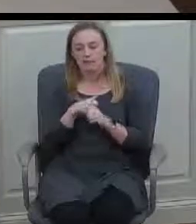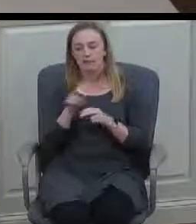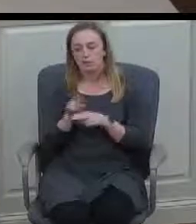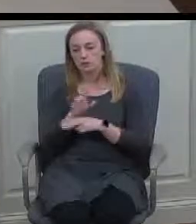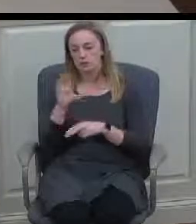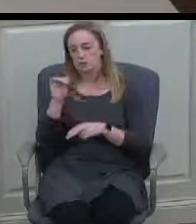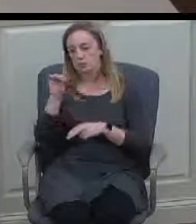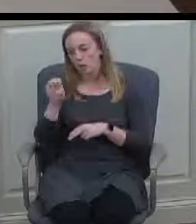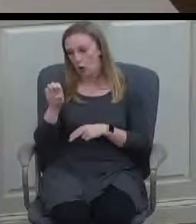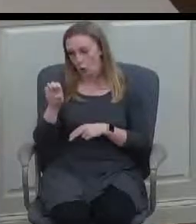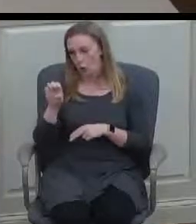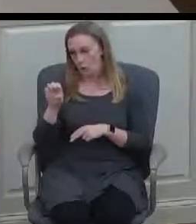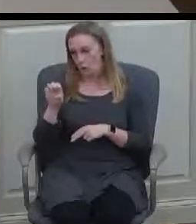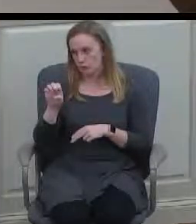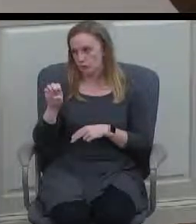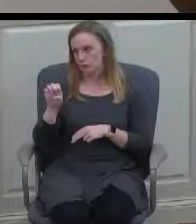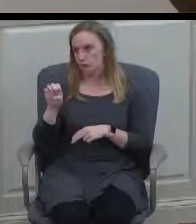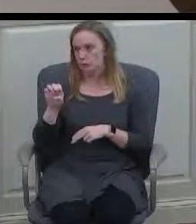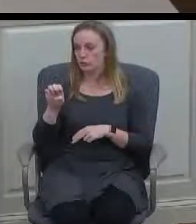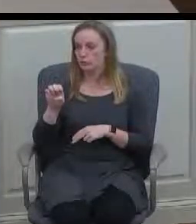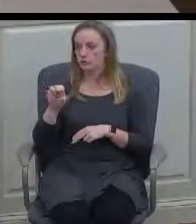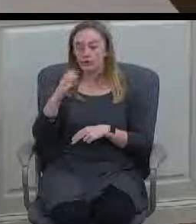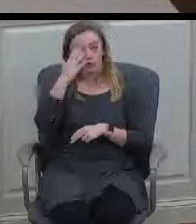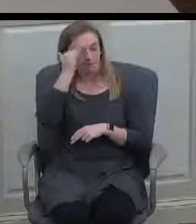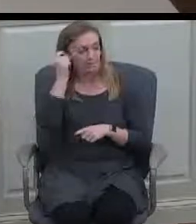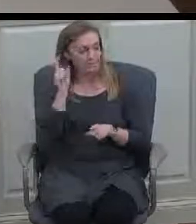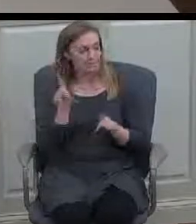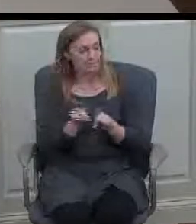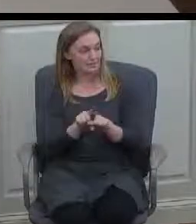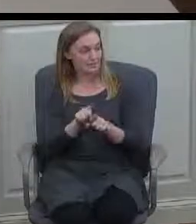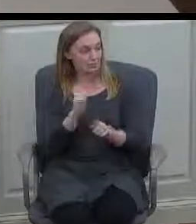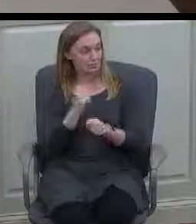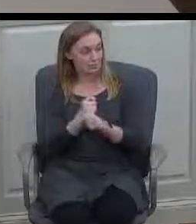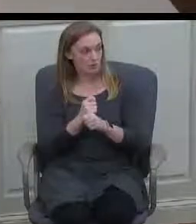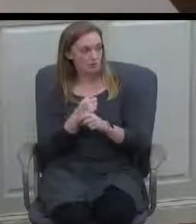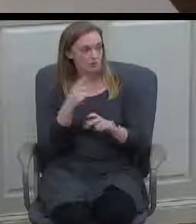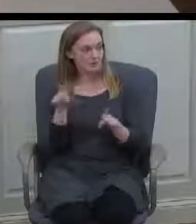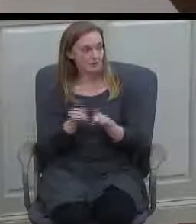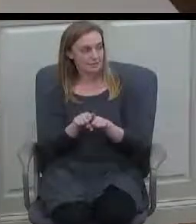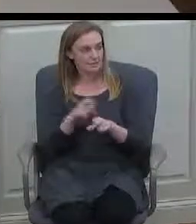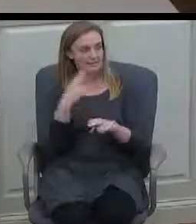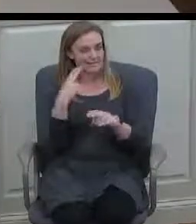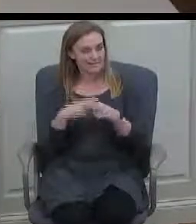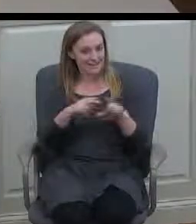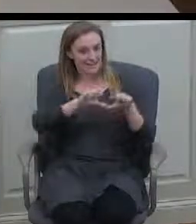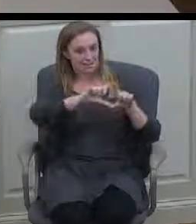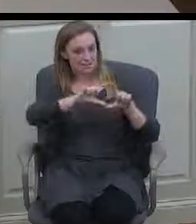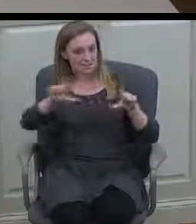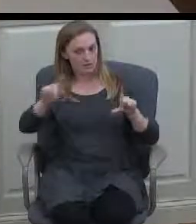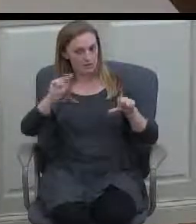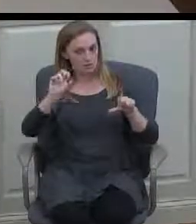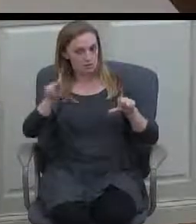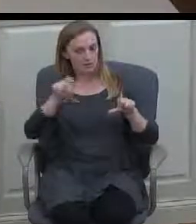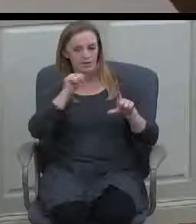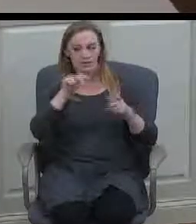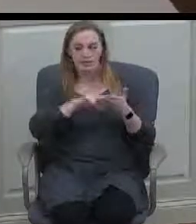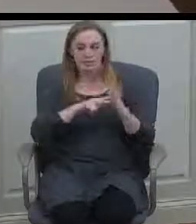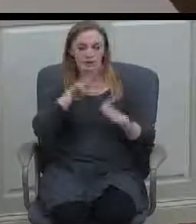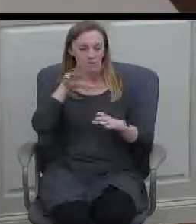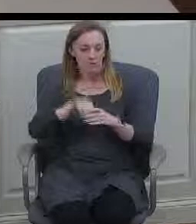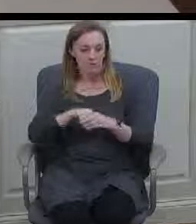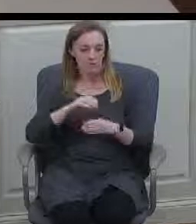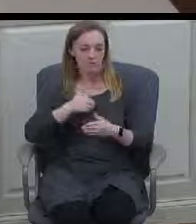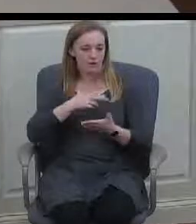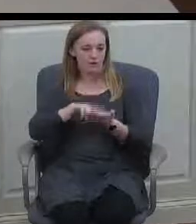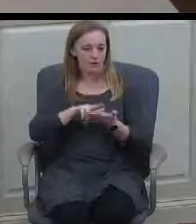right? Just because it's the same truck, same name on the truck, doesn't mean it's part of our contract. That's an accurate